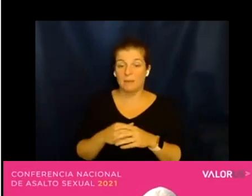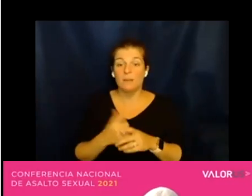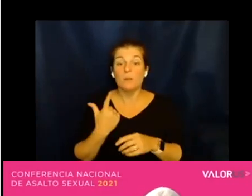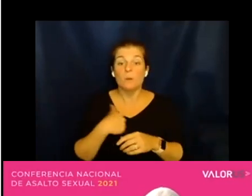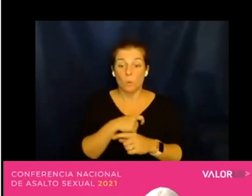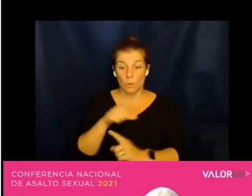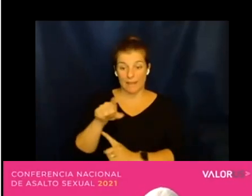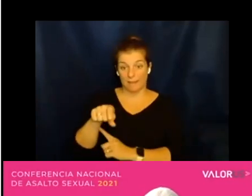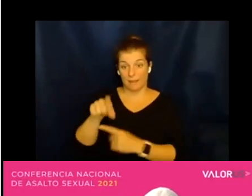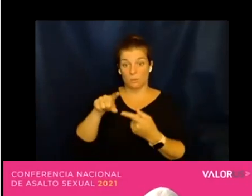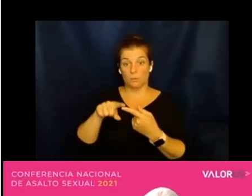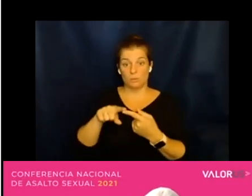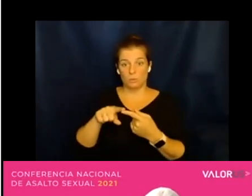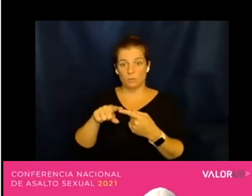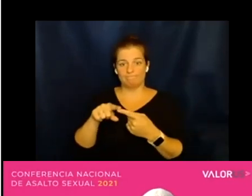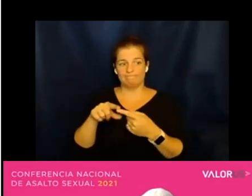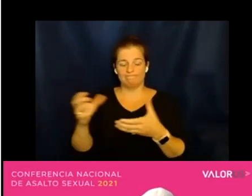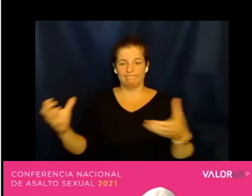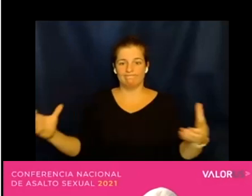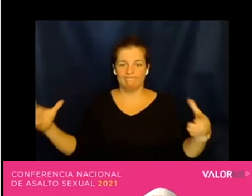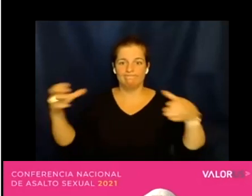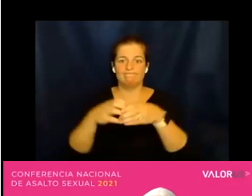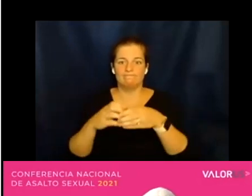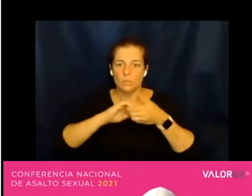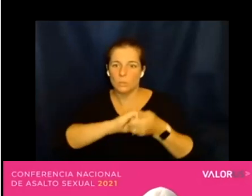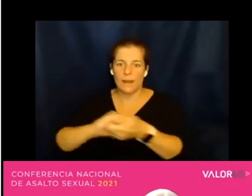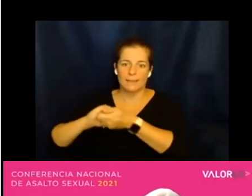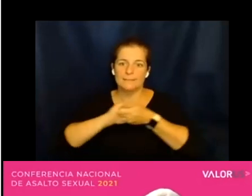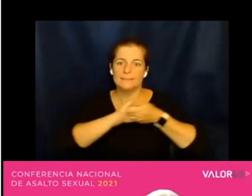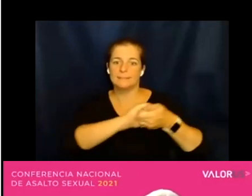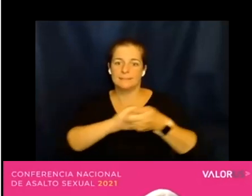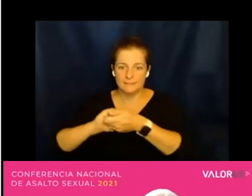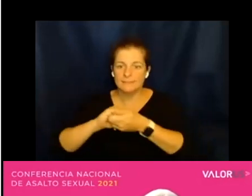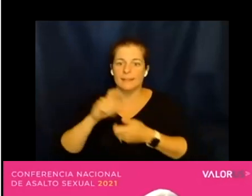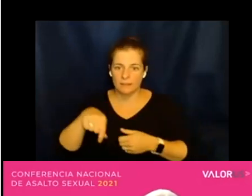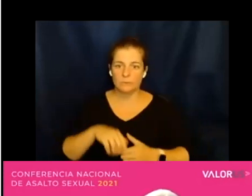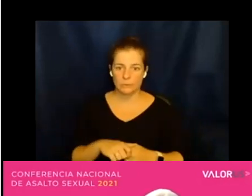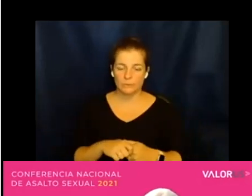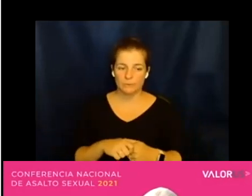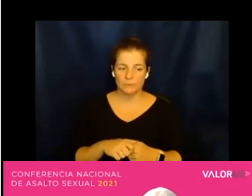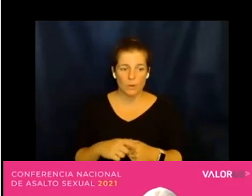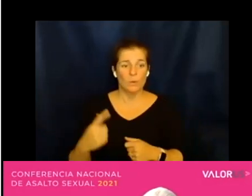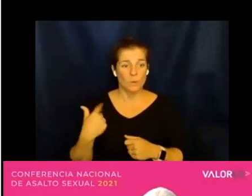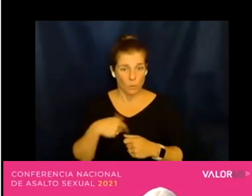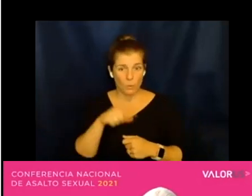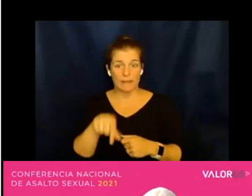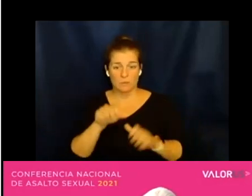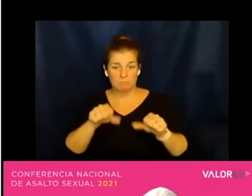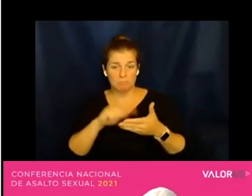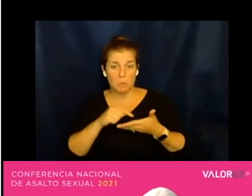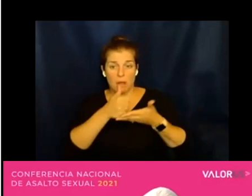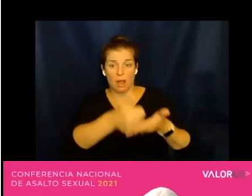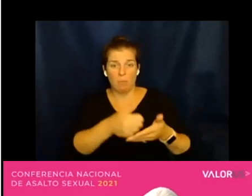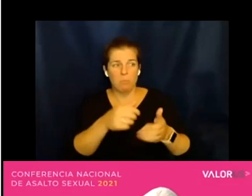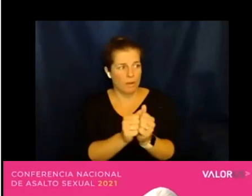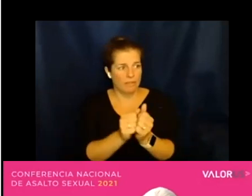unite to be able to help with the influx of